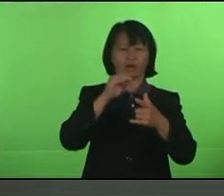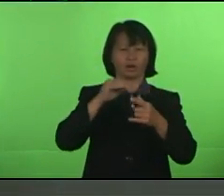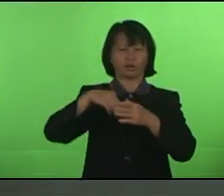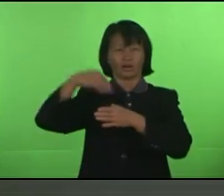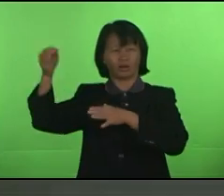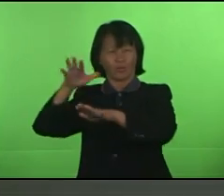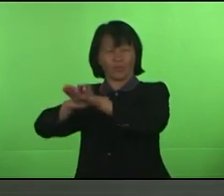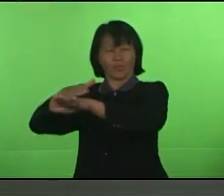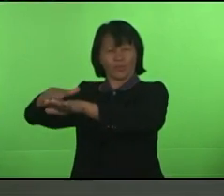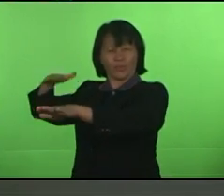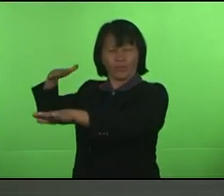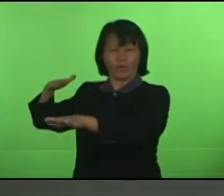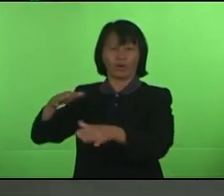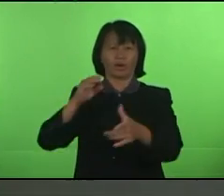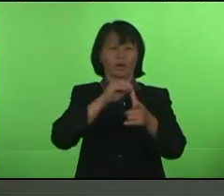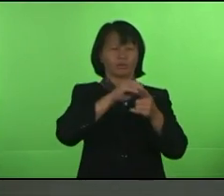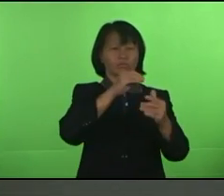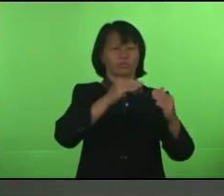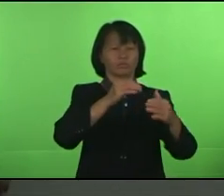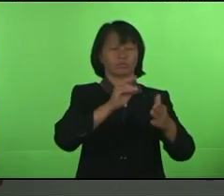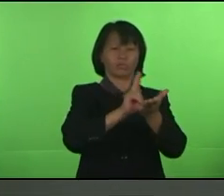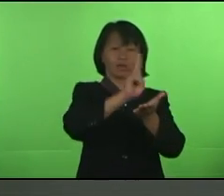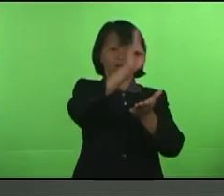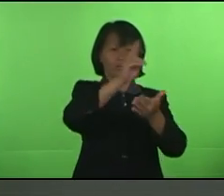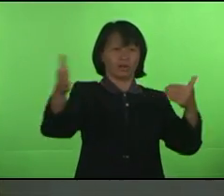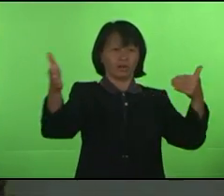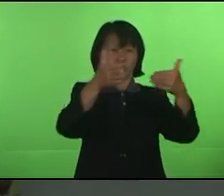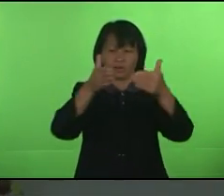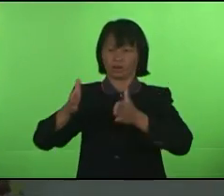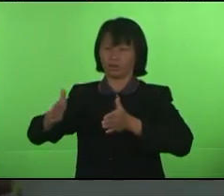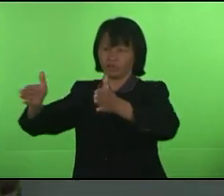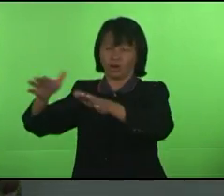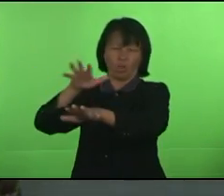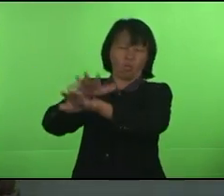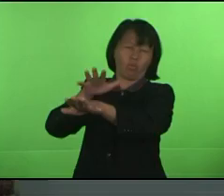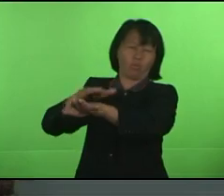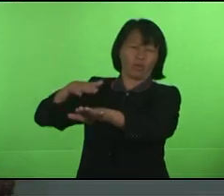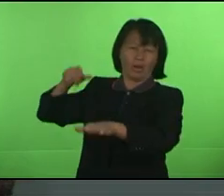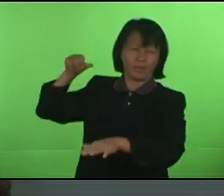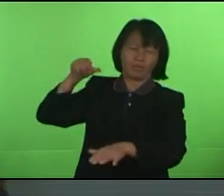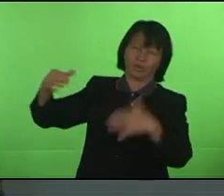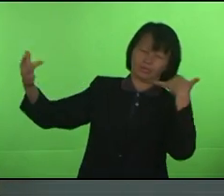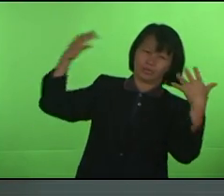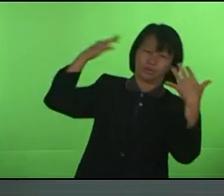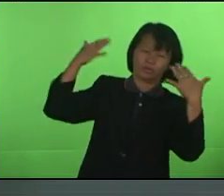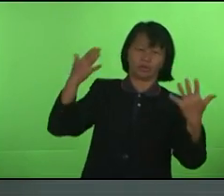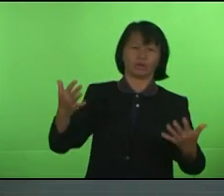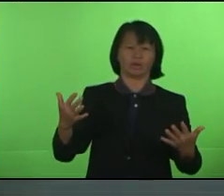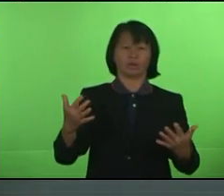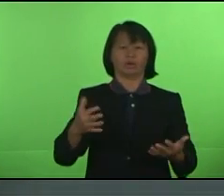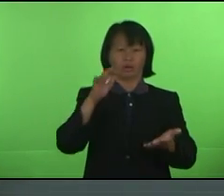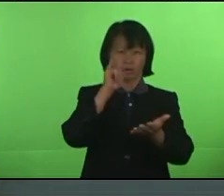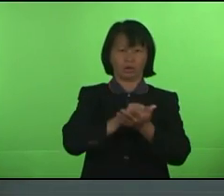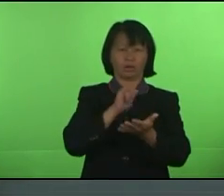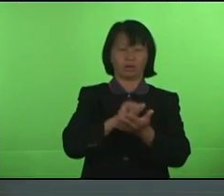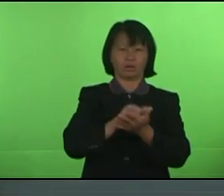lot of heavy traffic, schools near the main road is causing a lot of heavy traffic and pollution and noise to the students,